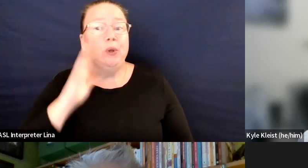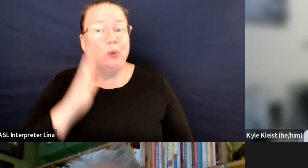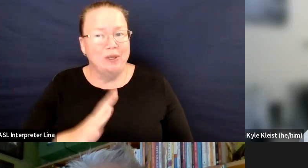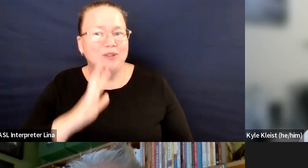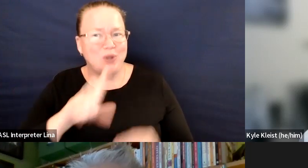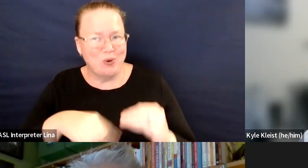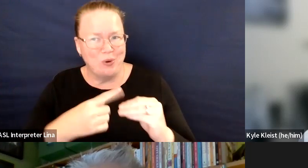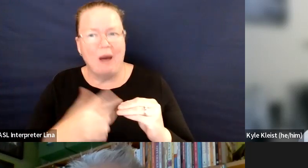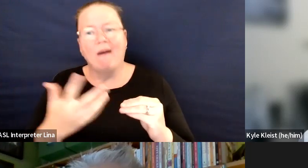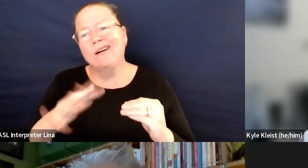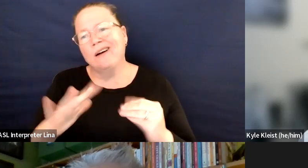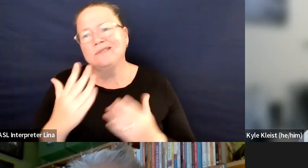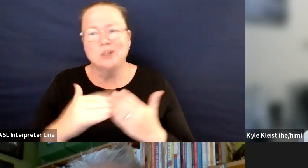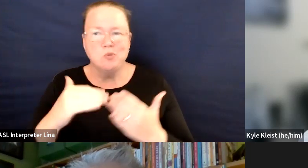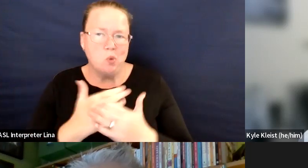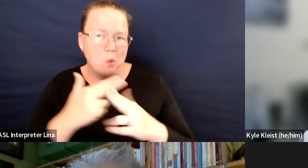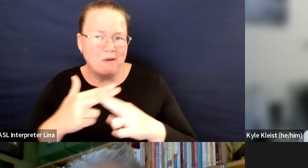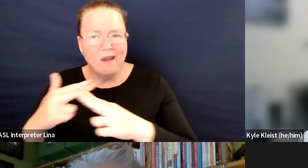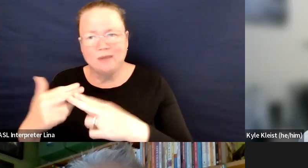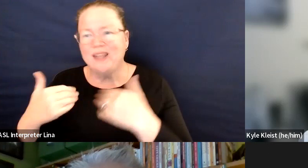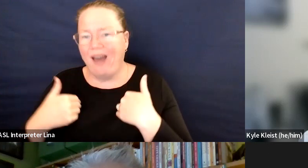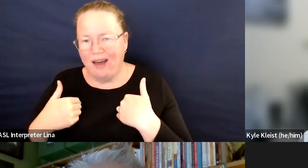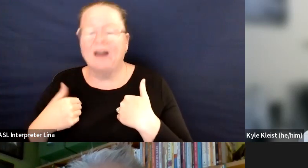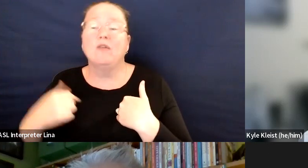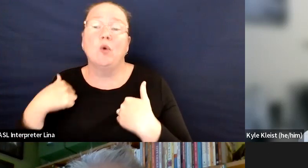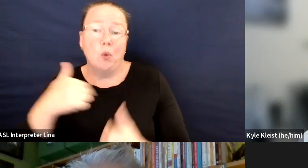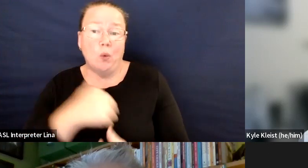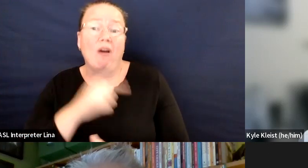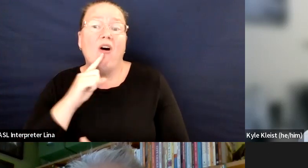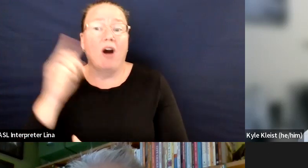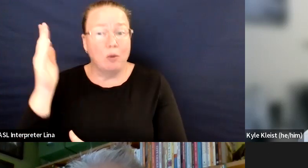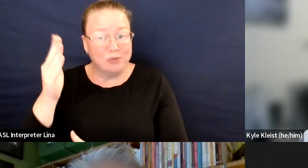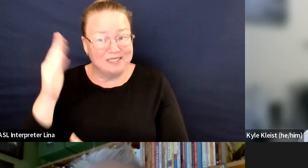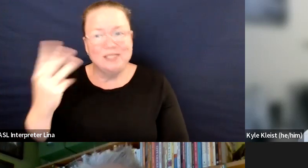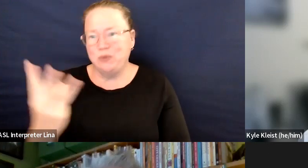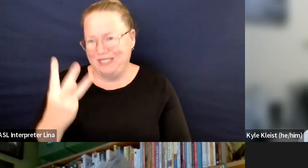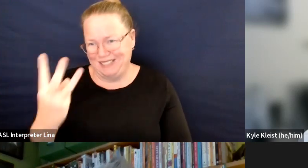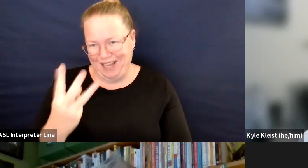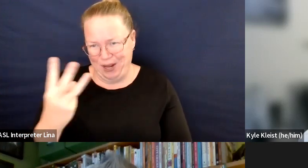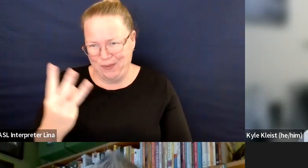about kind of some new names we're actually presenting on Wednesday.